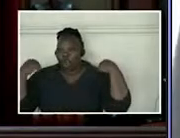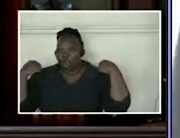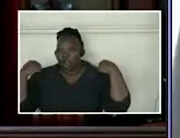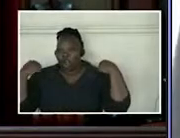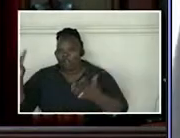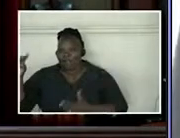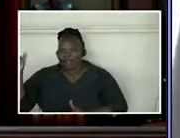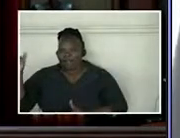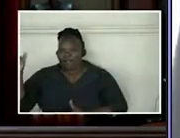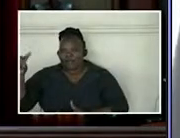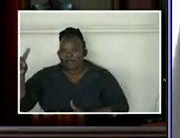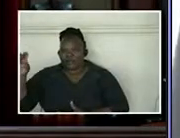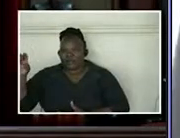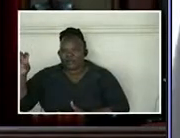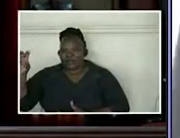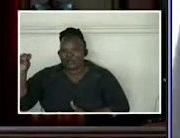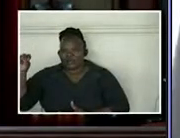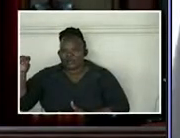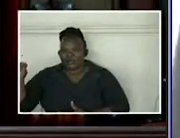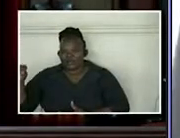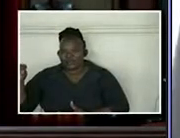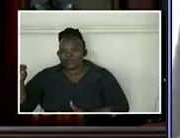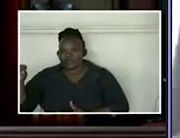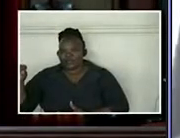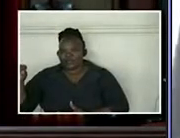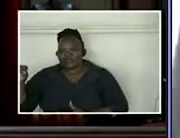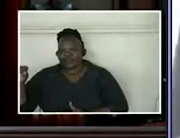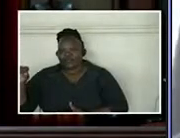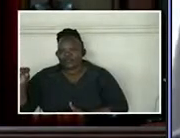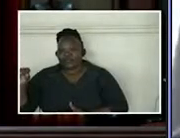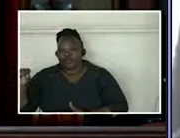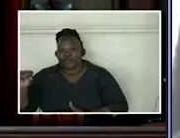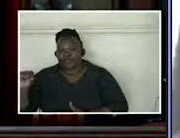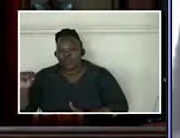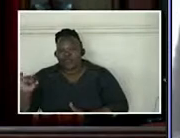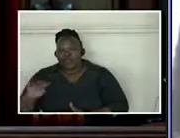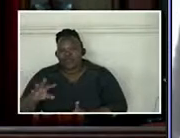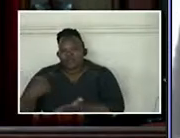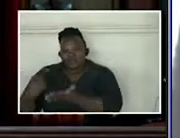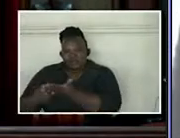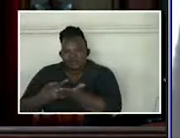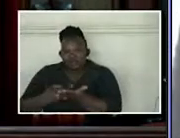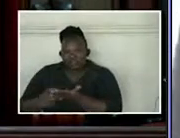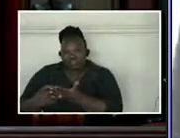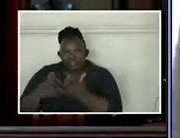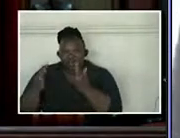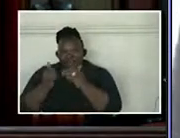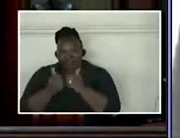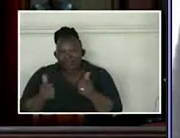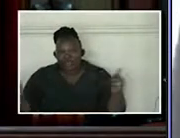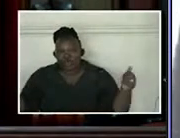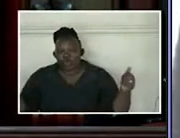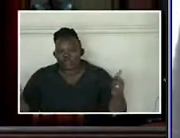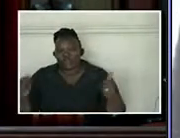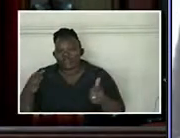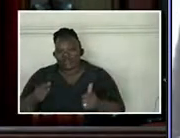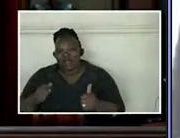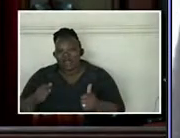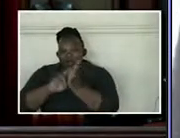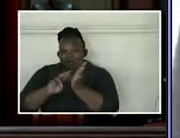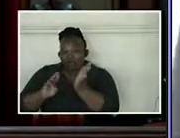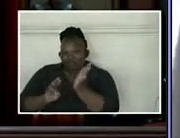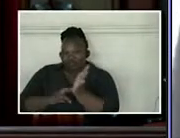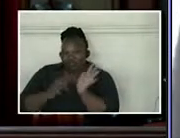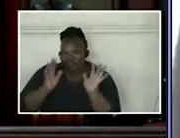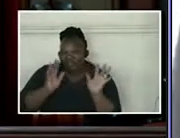inputs were solicited from the stakeholders present in the meeting and were recorded and taken to the department